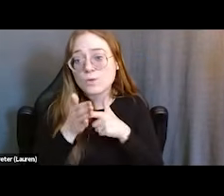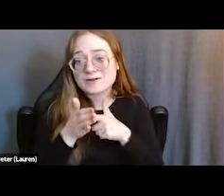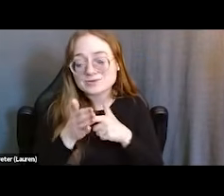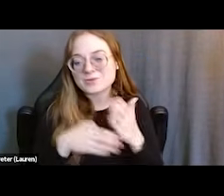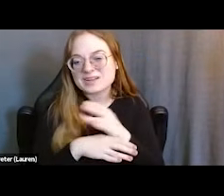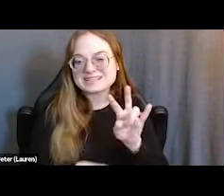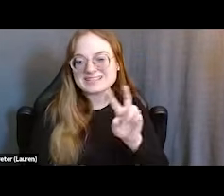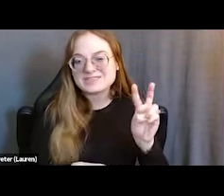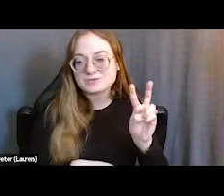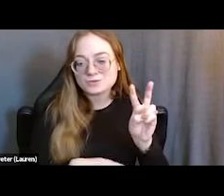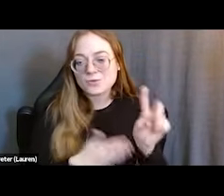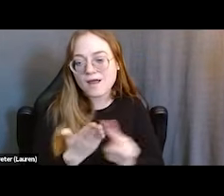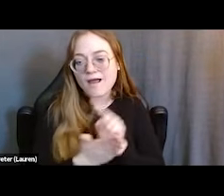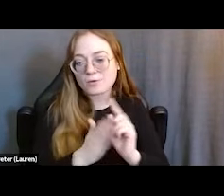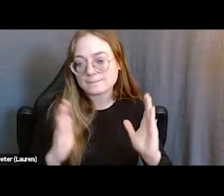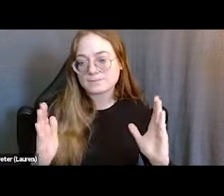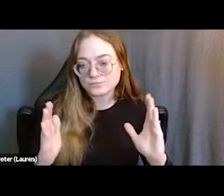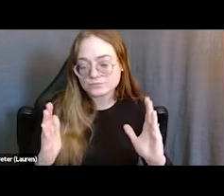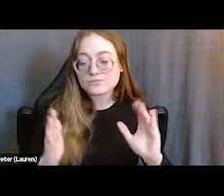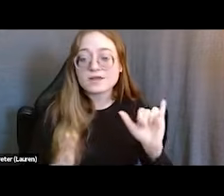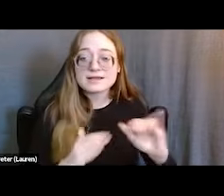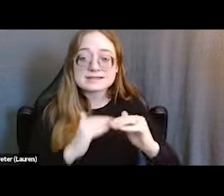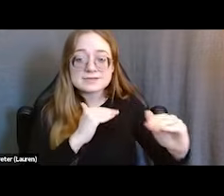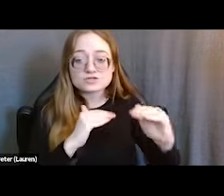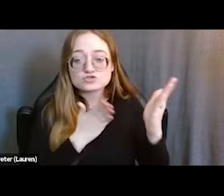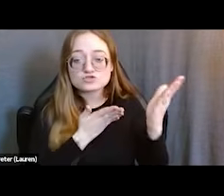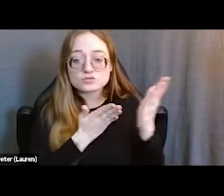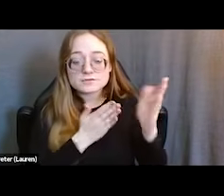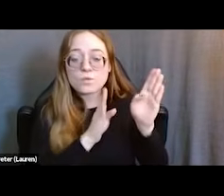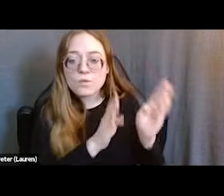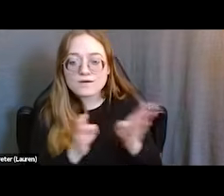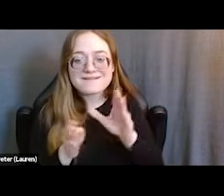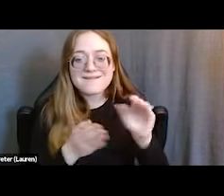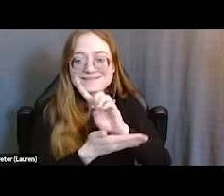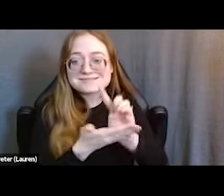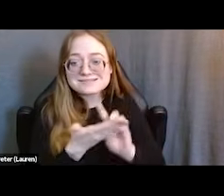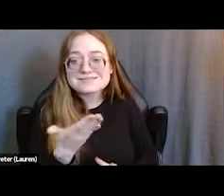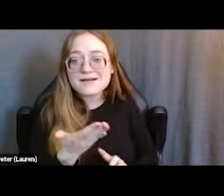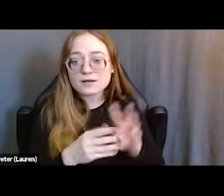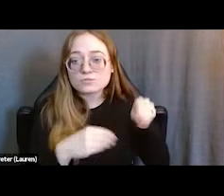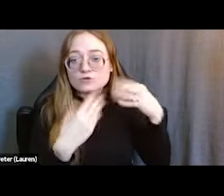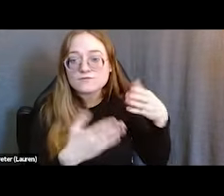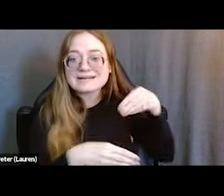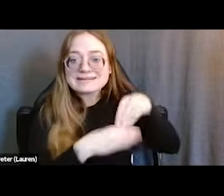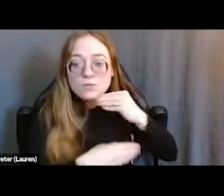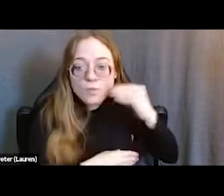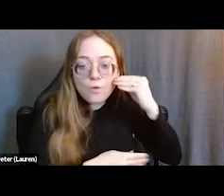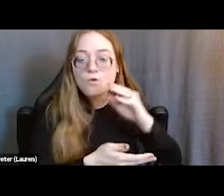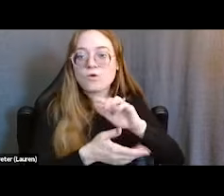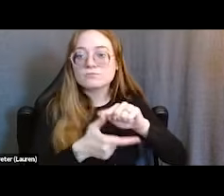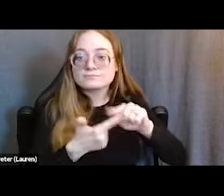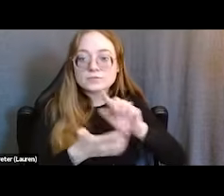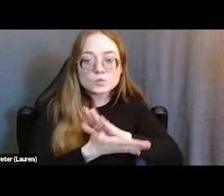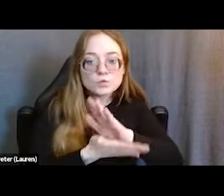72-hour period, and that there are stabilization services that are organized and designed to be provided in the homes, schools, communities,